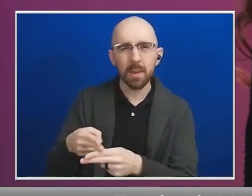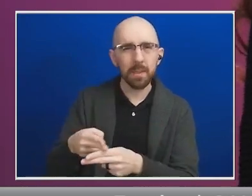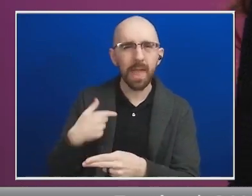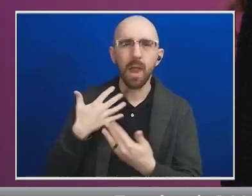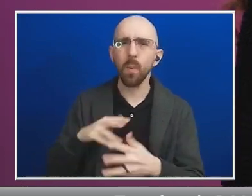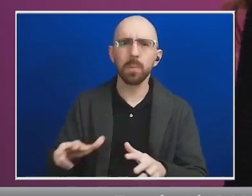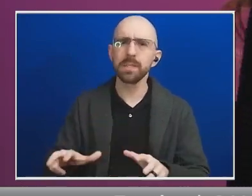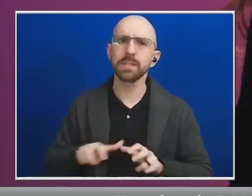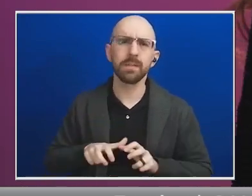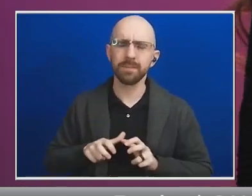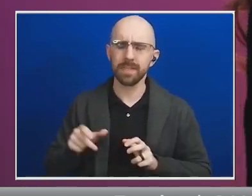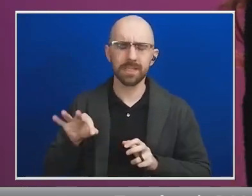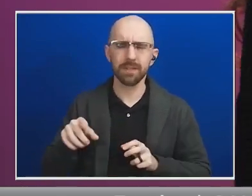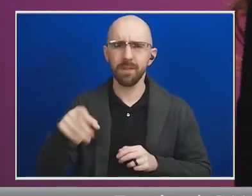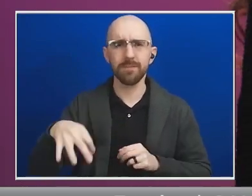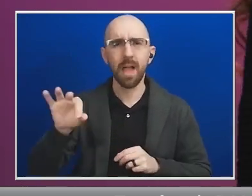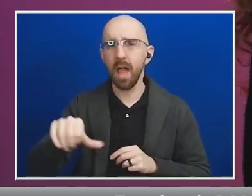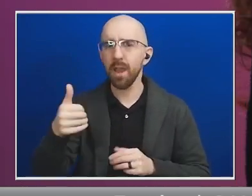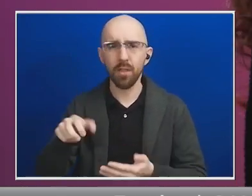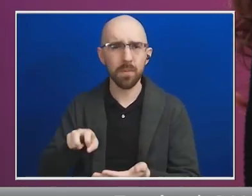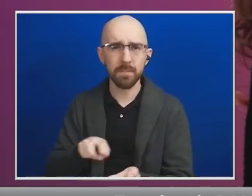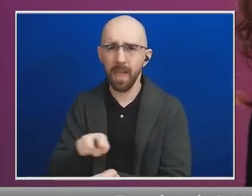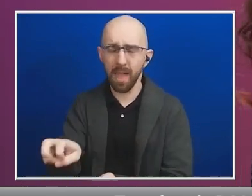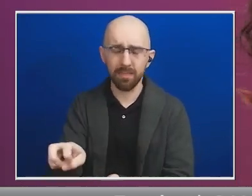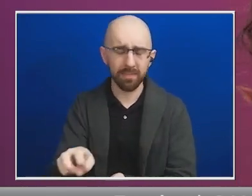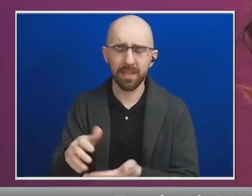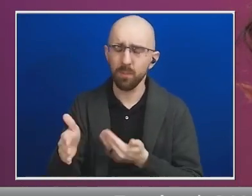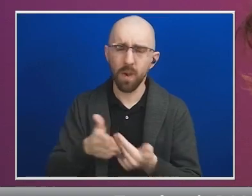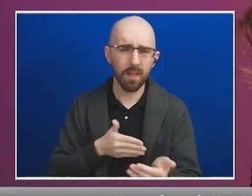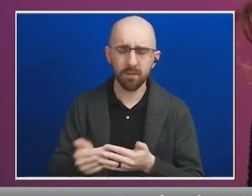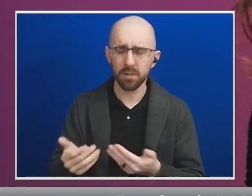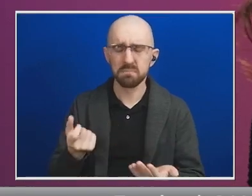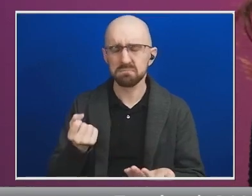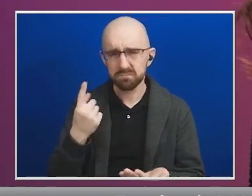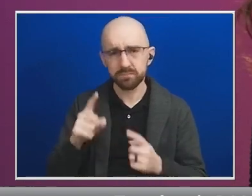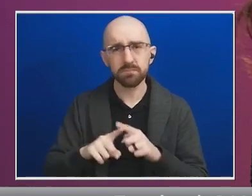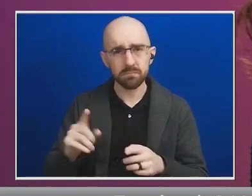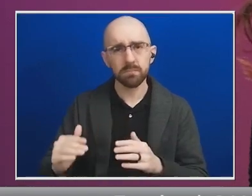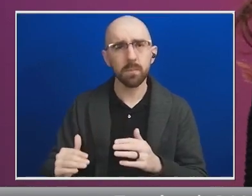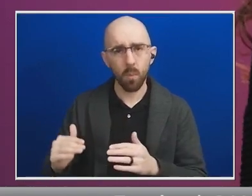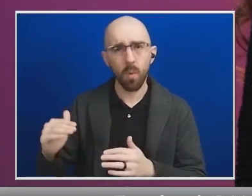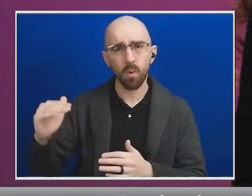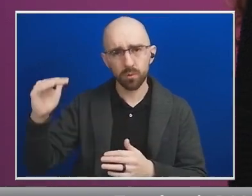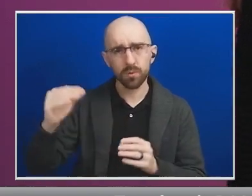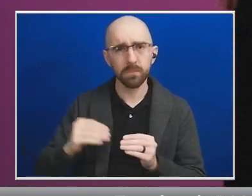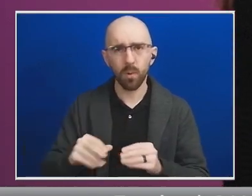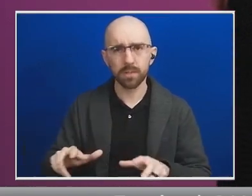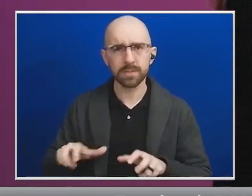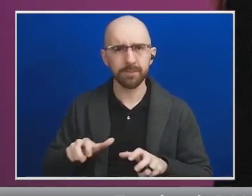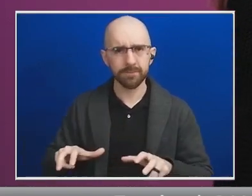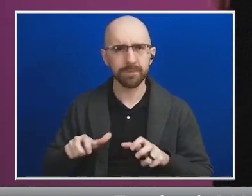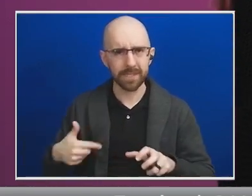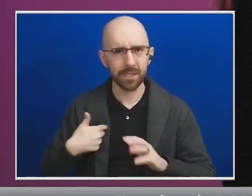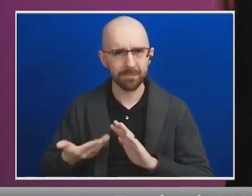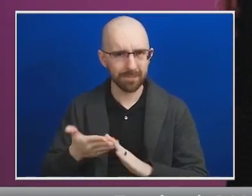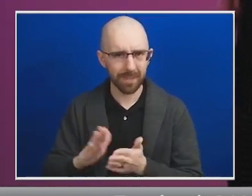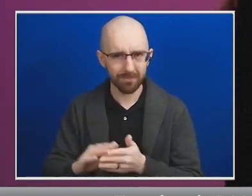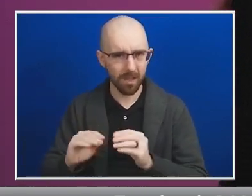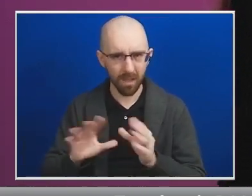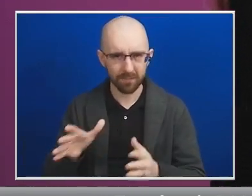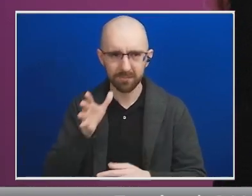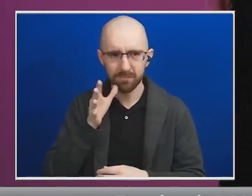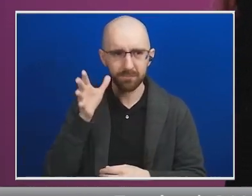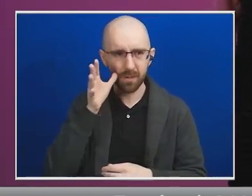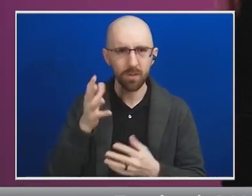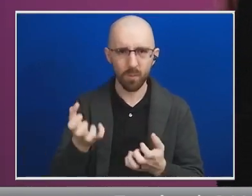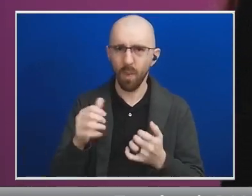find another path that, whatever. But the older he got, the more selfish I became, because obviously as a parent, you want that